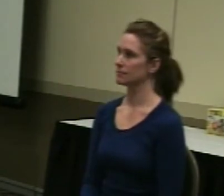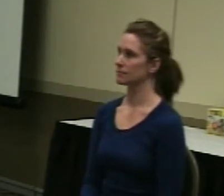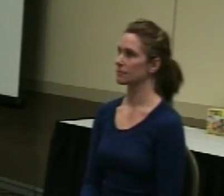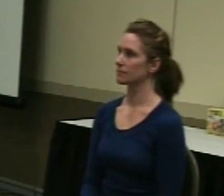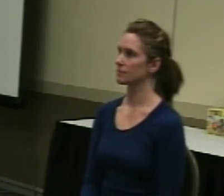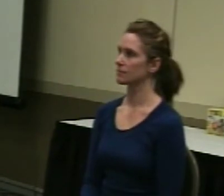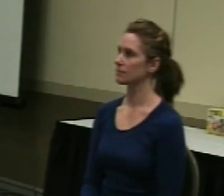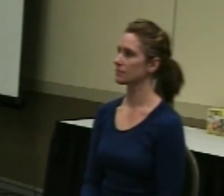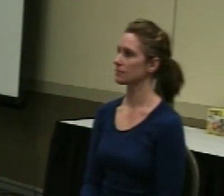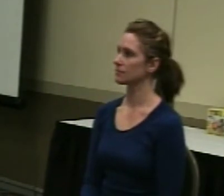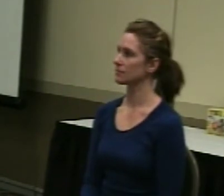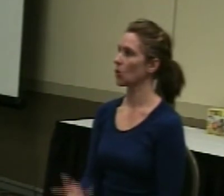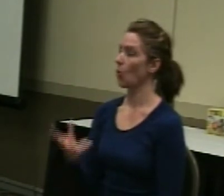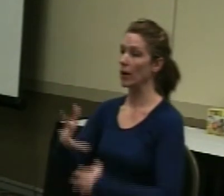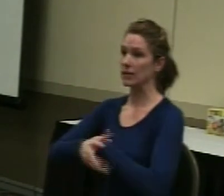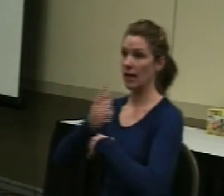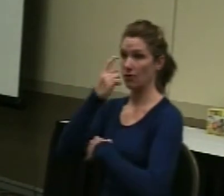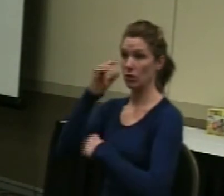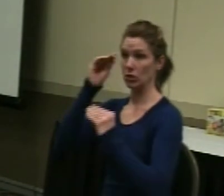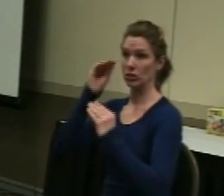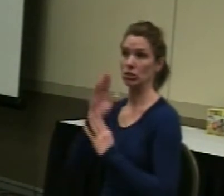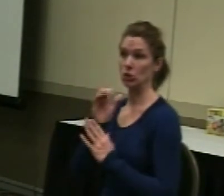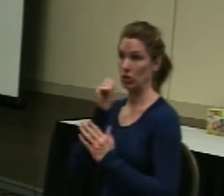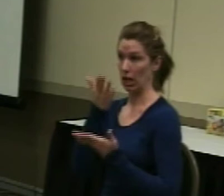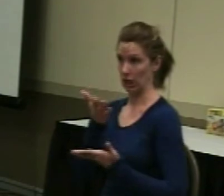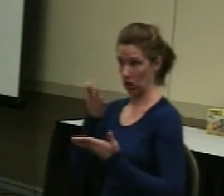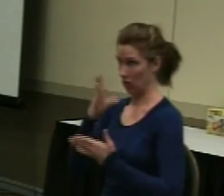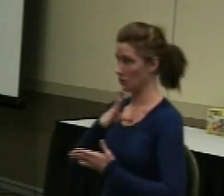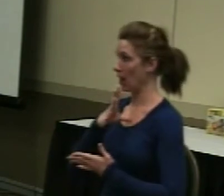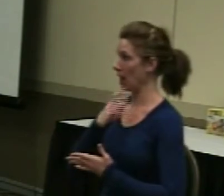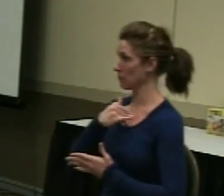peer teacher who's not here or some such thing, we have extras too.